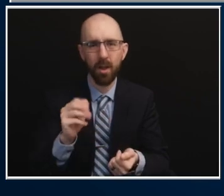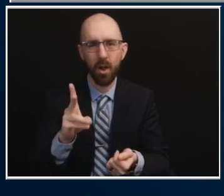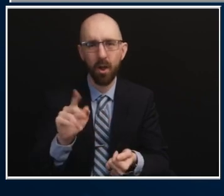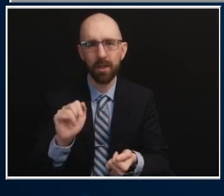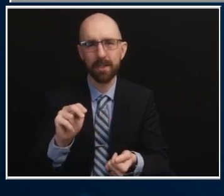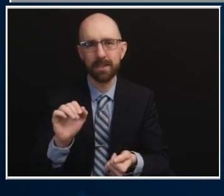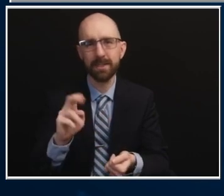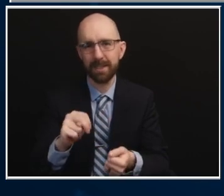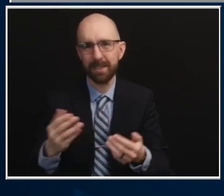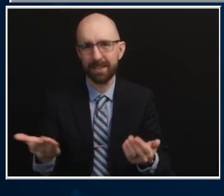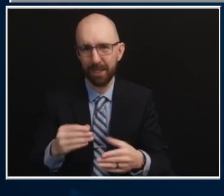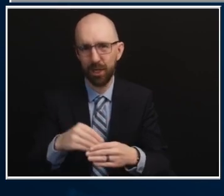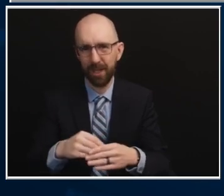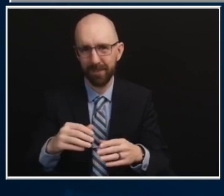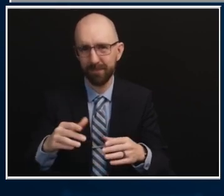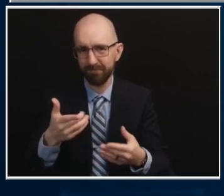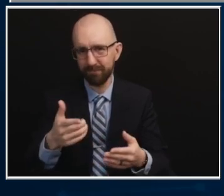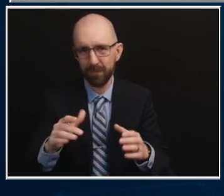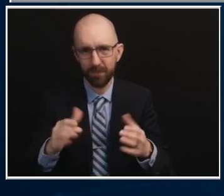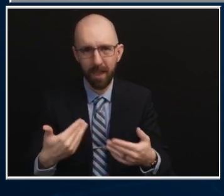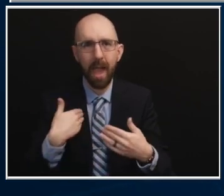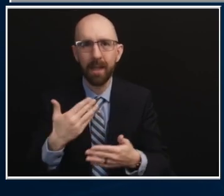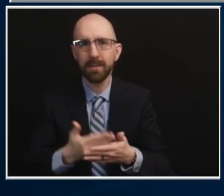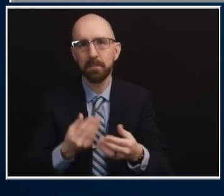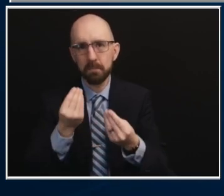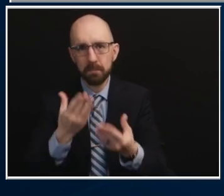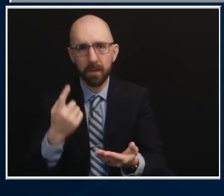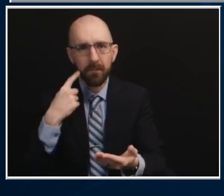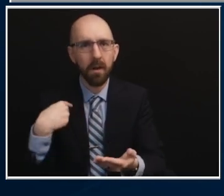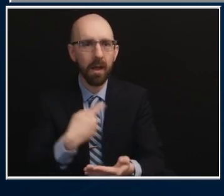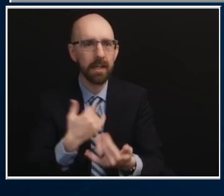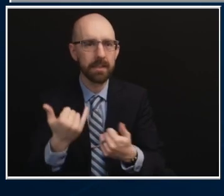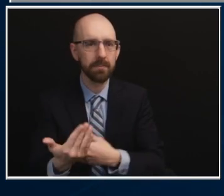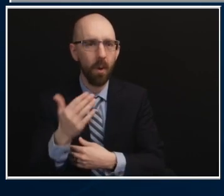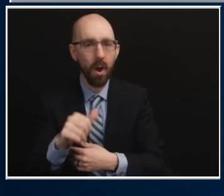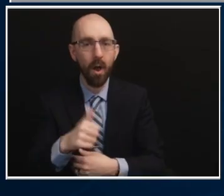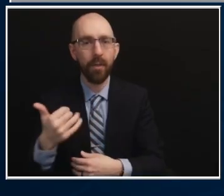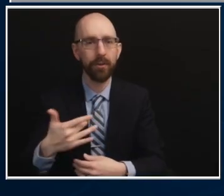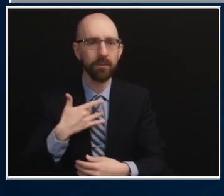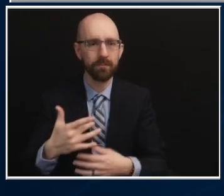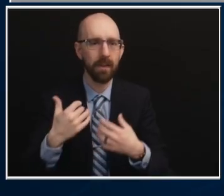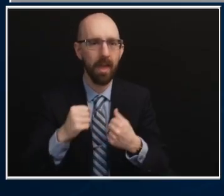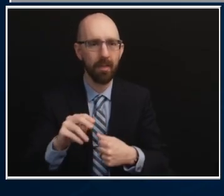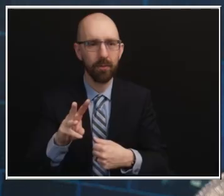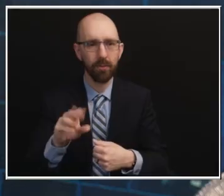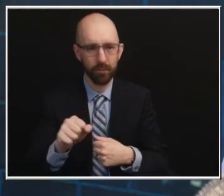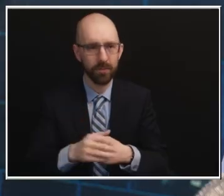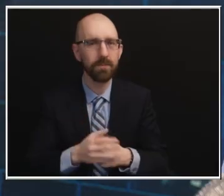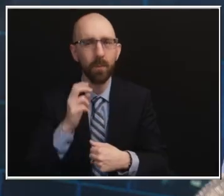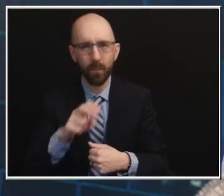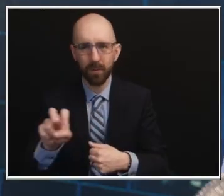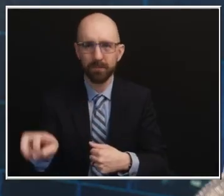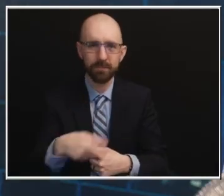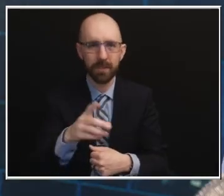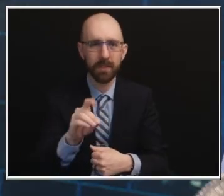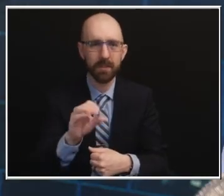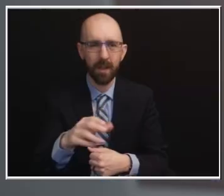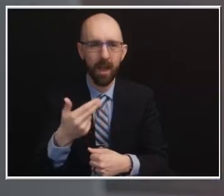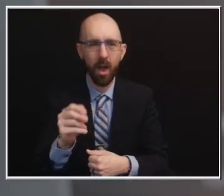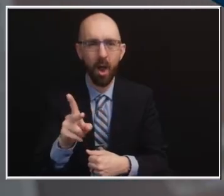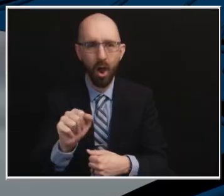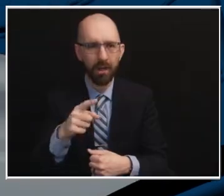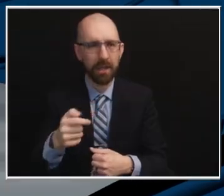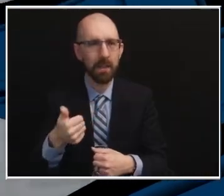studio, and he has some updates for us this morning for some other trending health news. Yeah, we'll go to Doc Hawk. He's running a little party this morning,